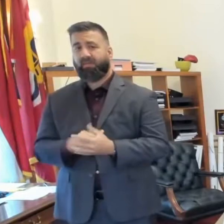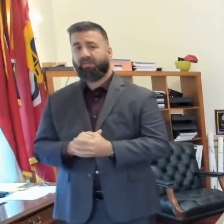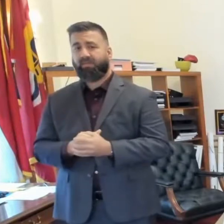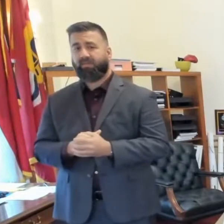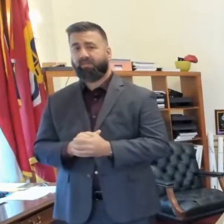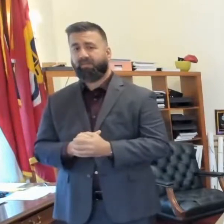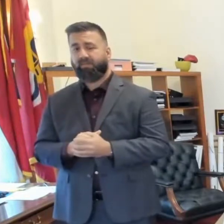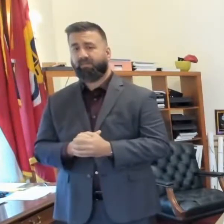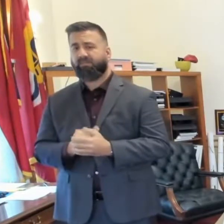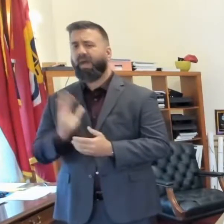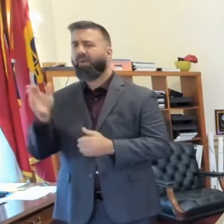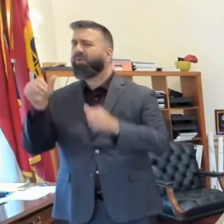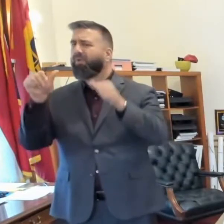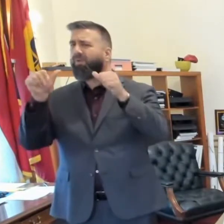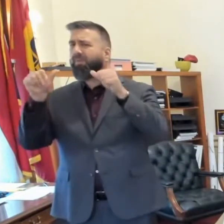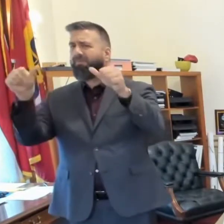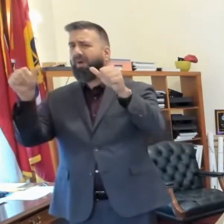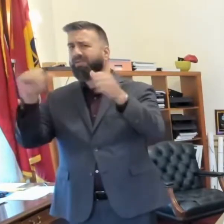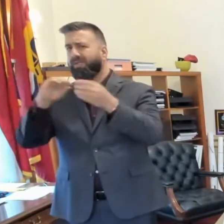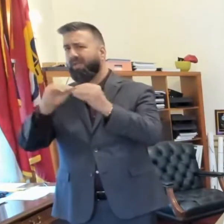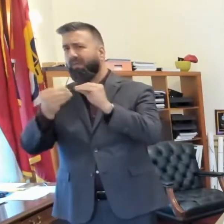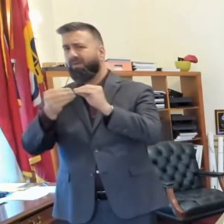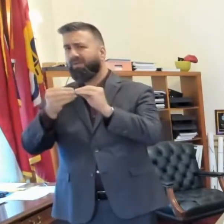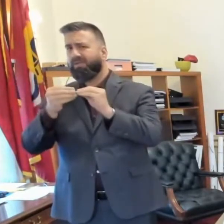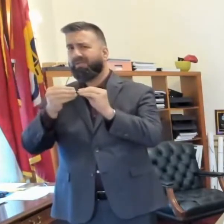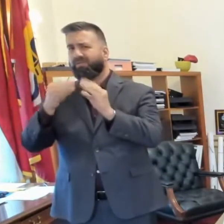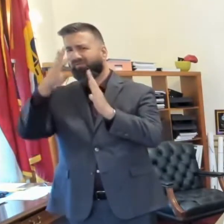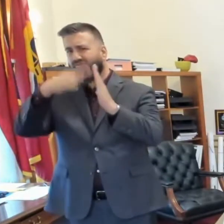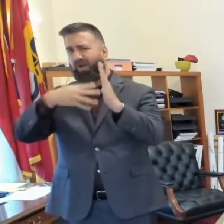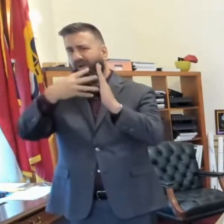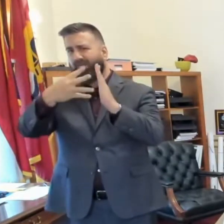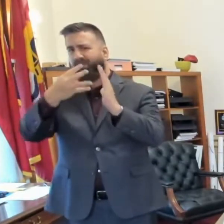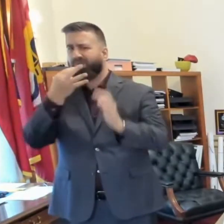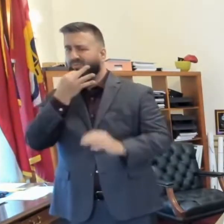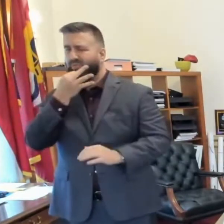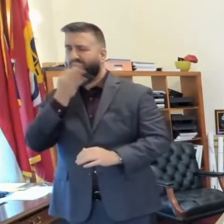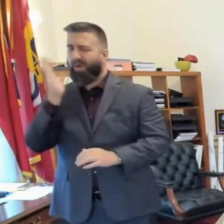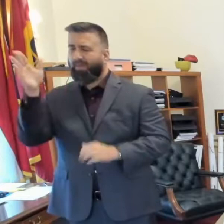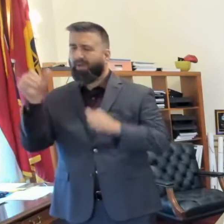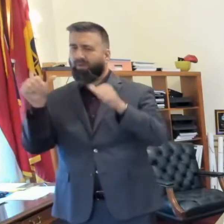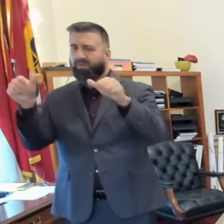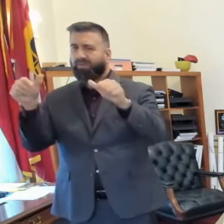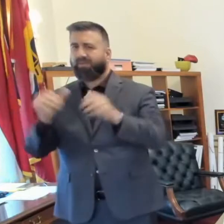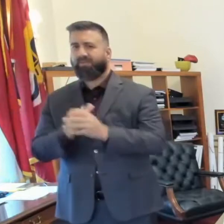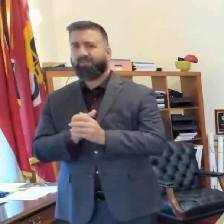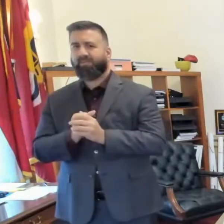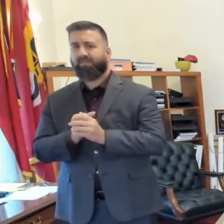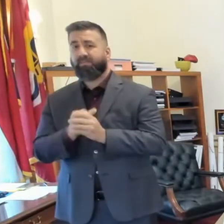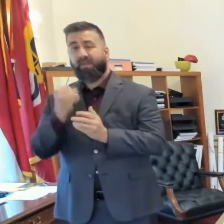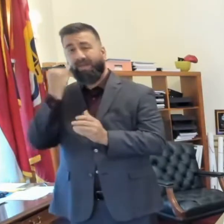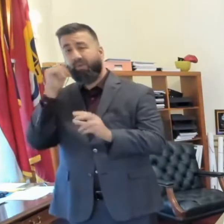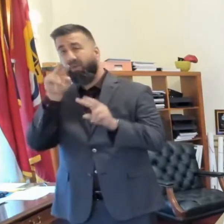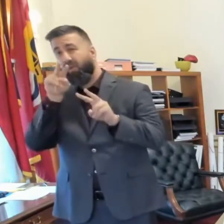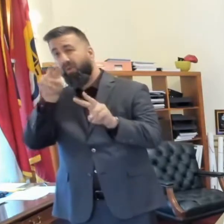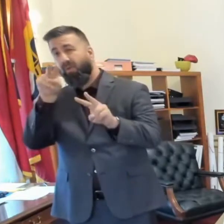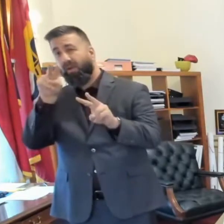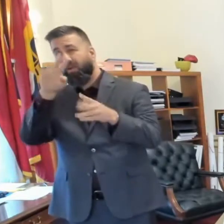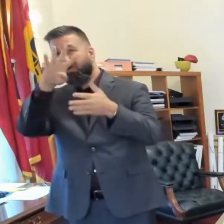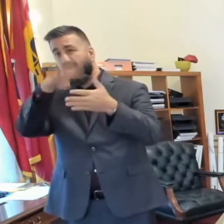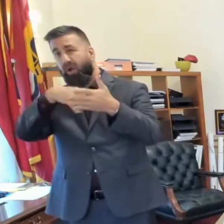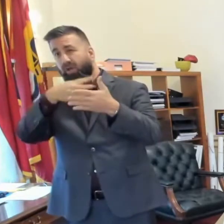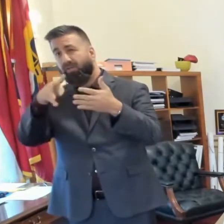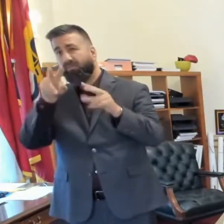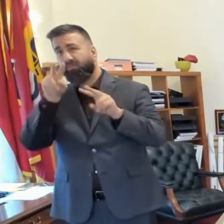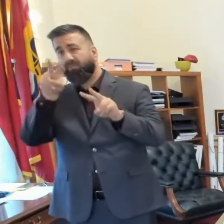we'll post the pandemic task force charts and numbers here in a minute, but if you take a look at it, what you see is